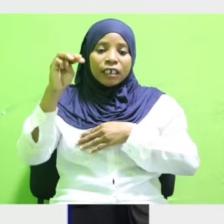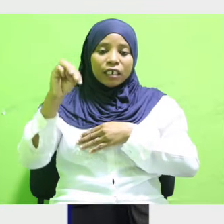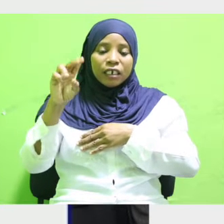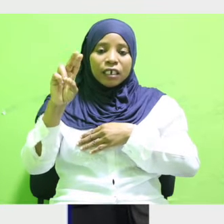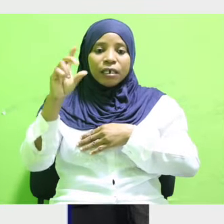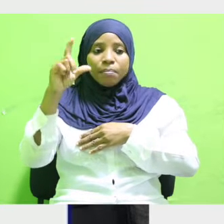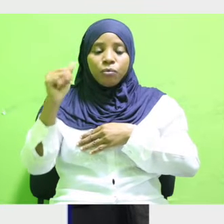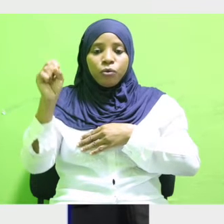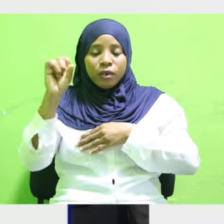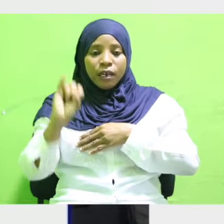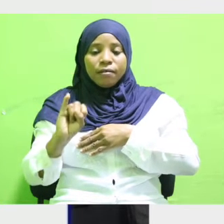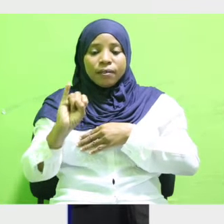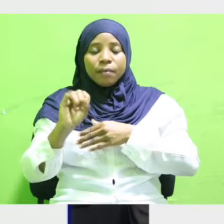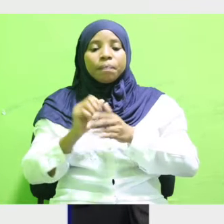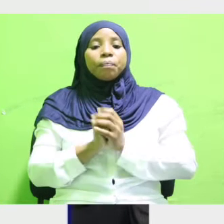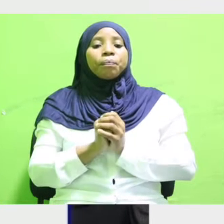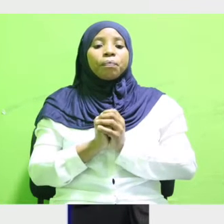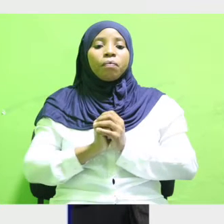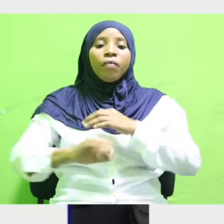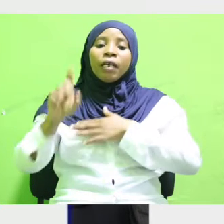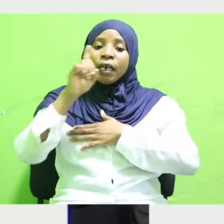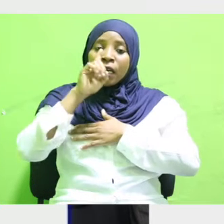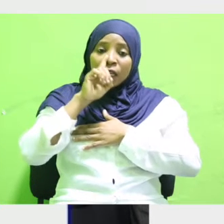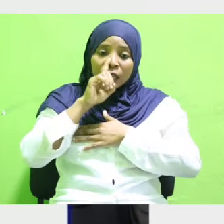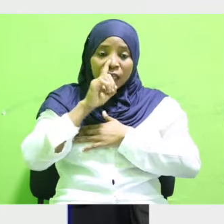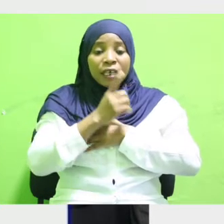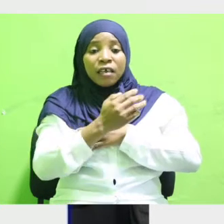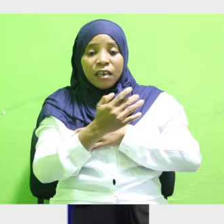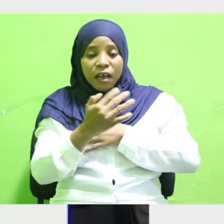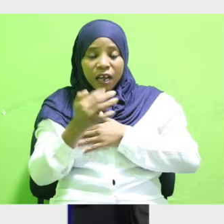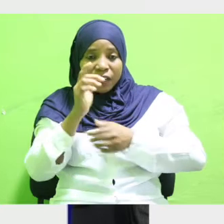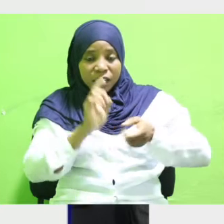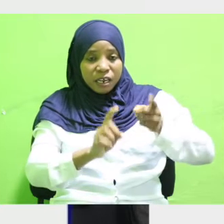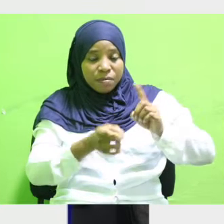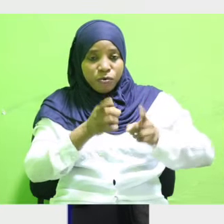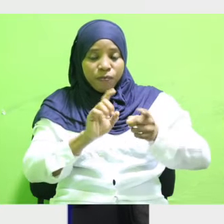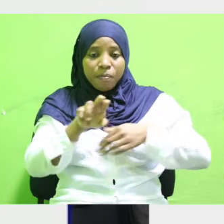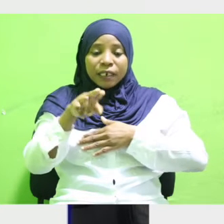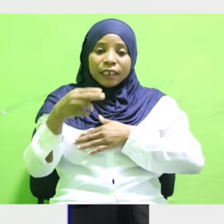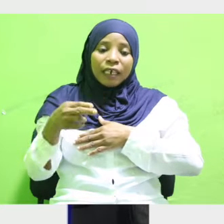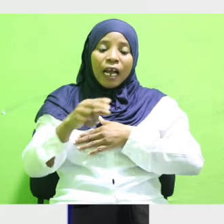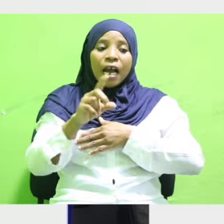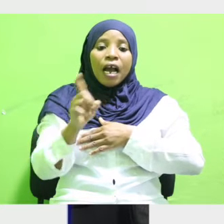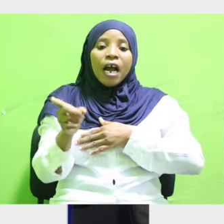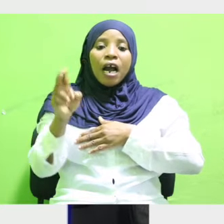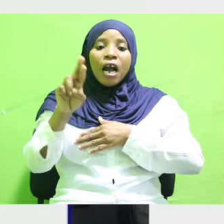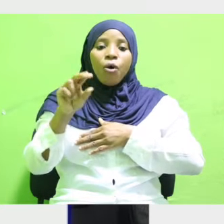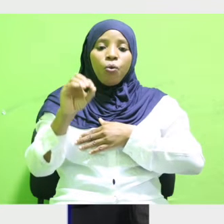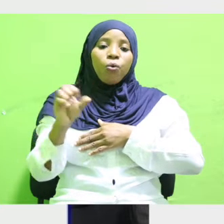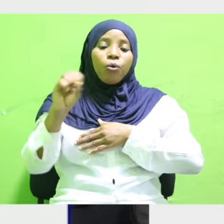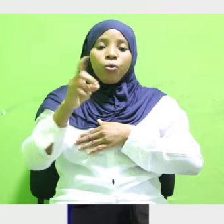just talking about any type of movement or plant growth which is